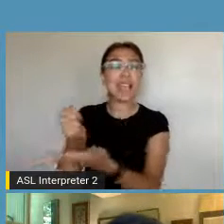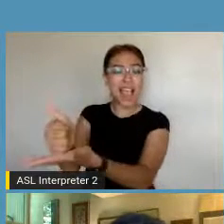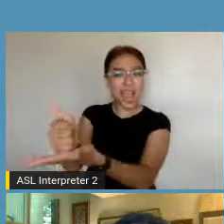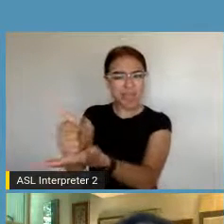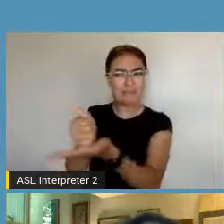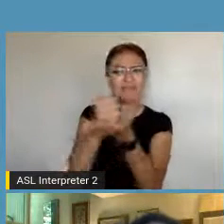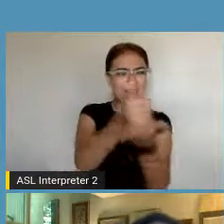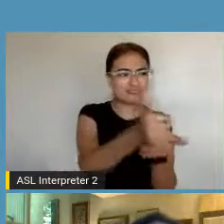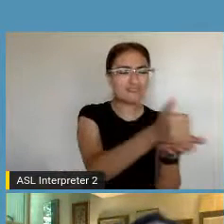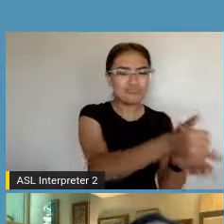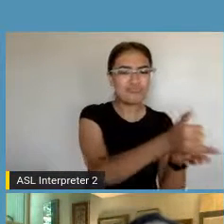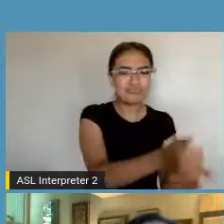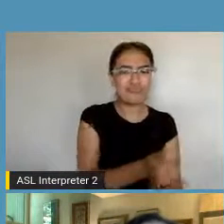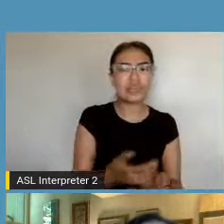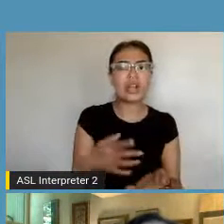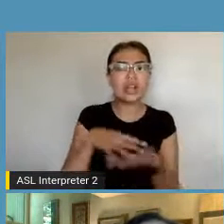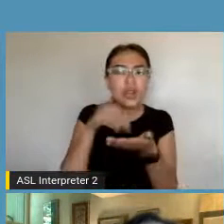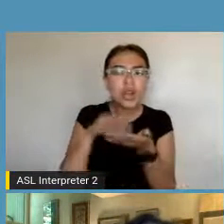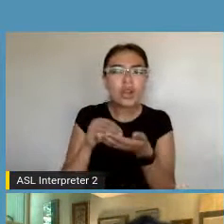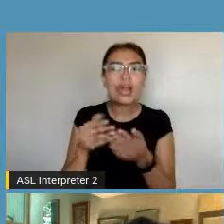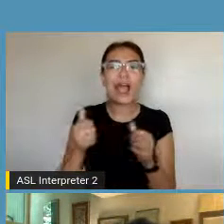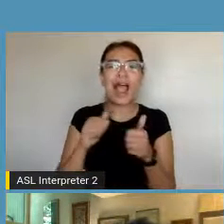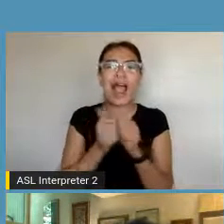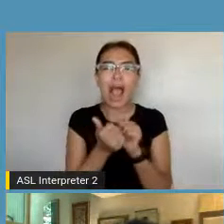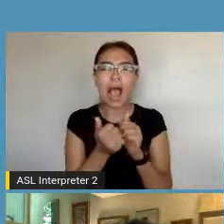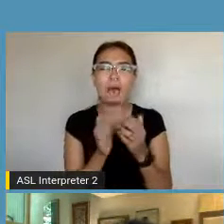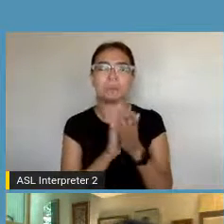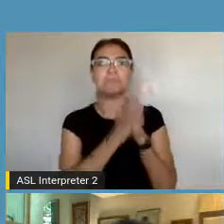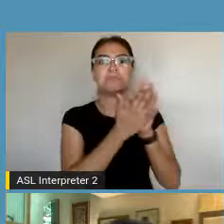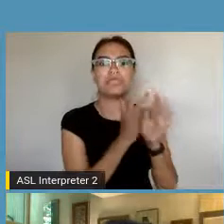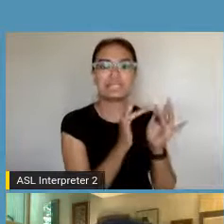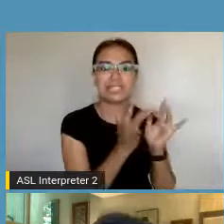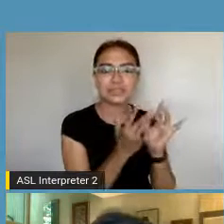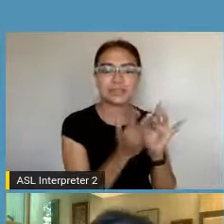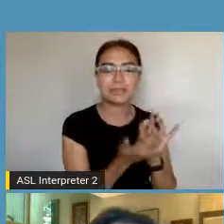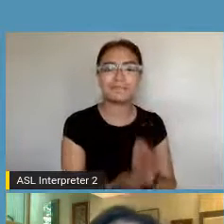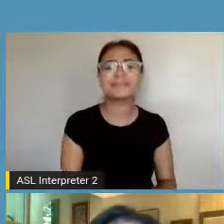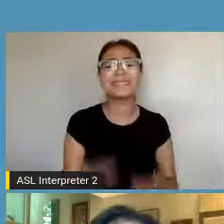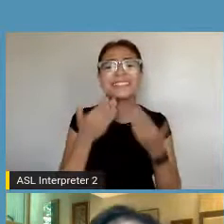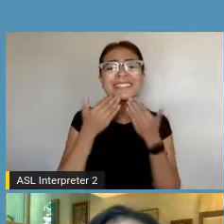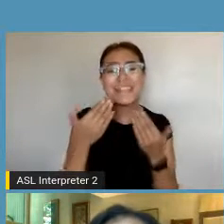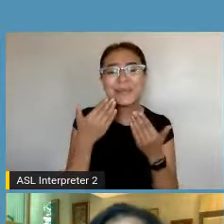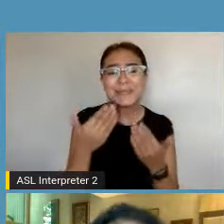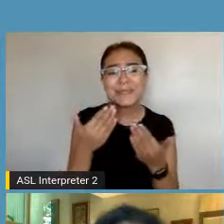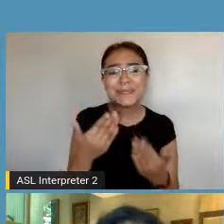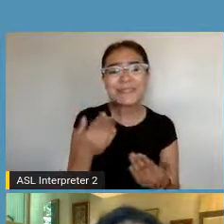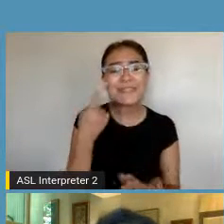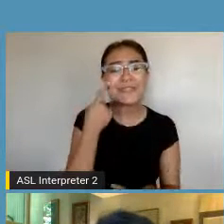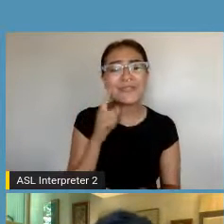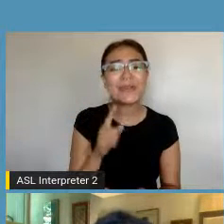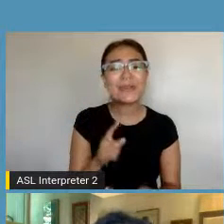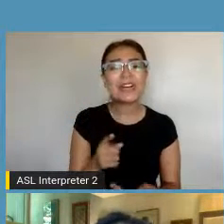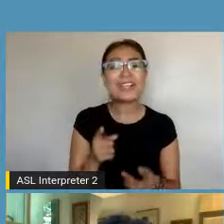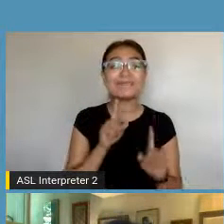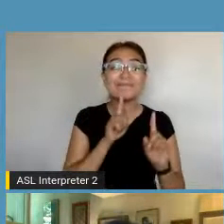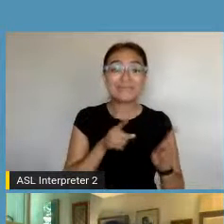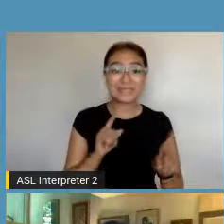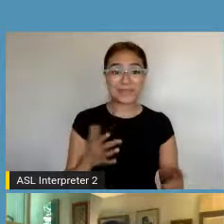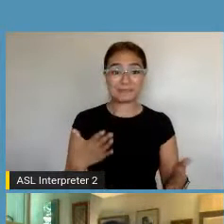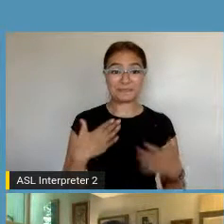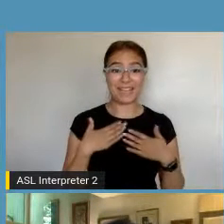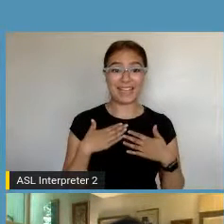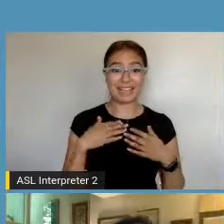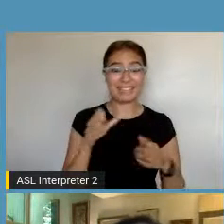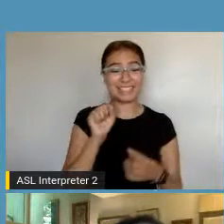digital practices. So with that being said, I thank you so much for attending my session and for